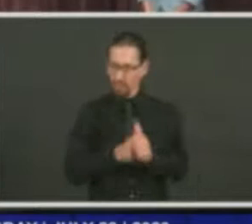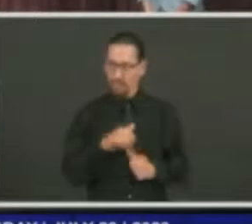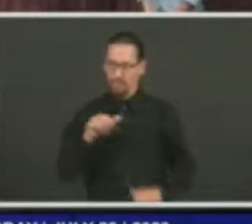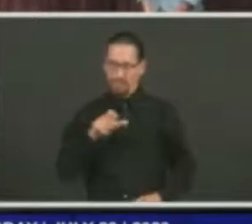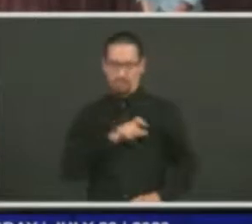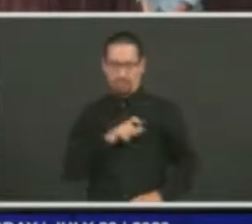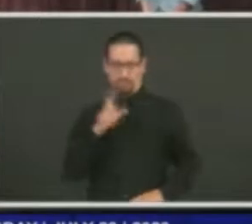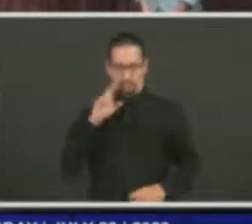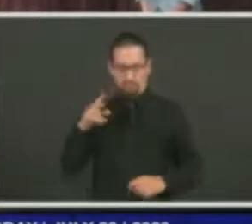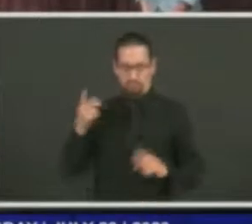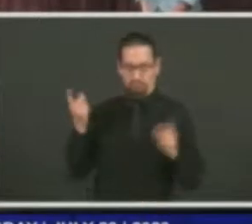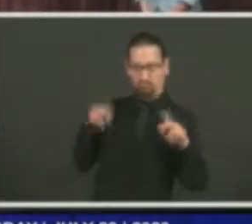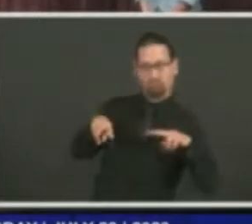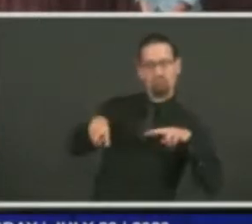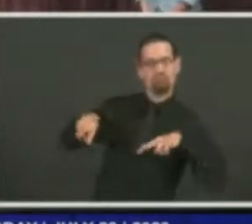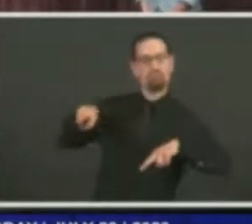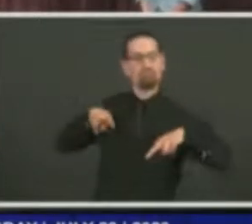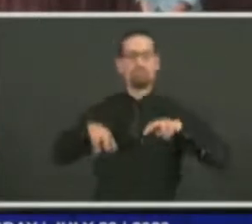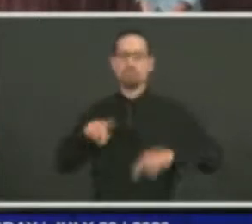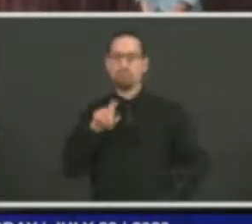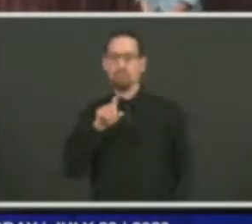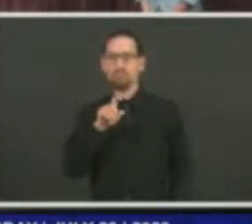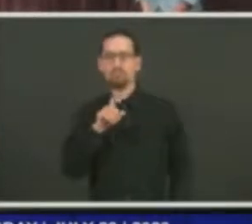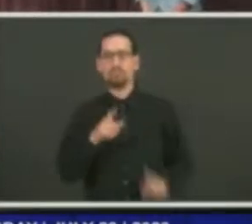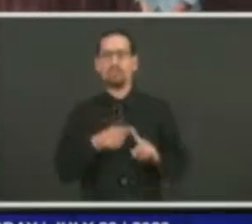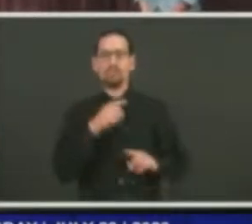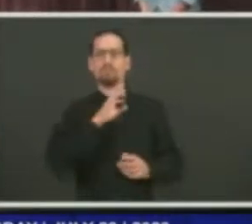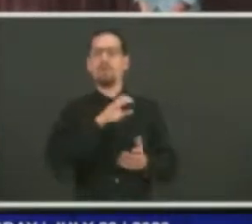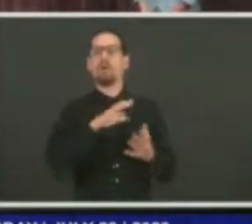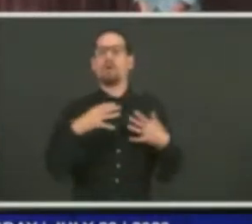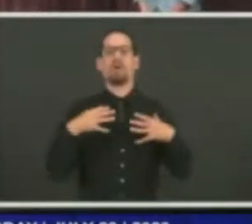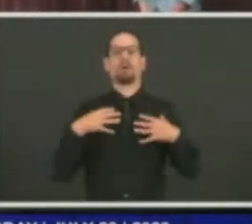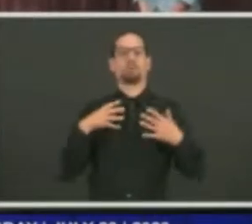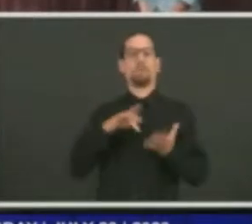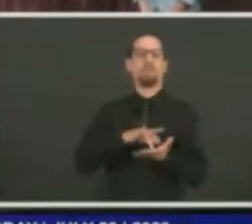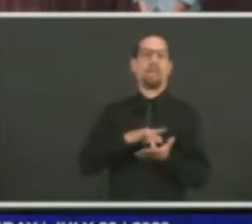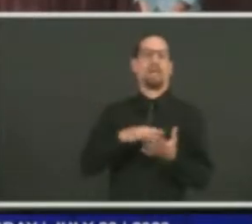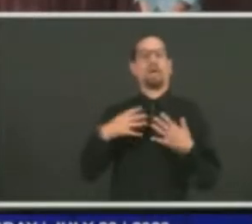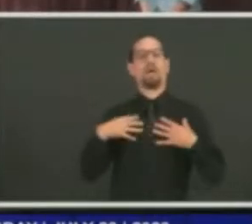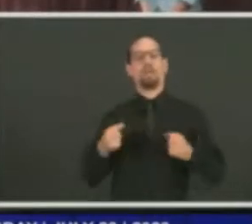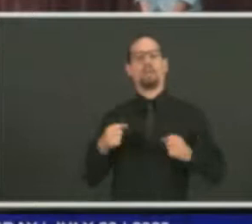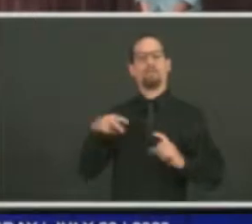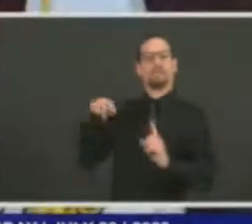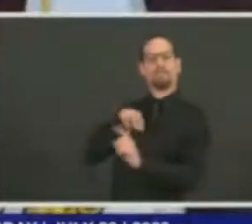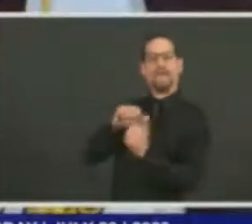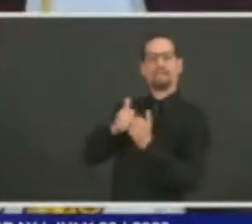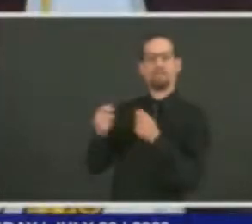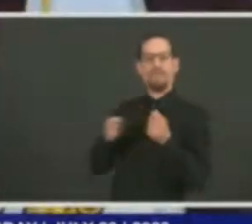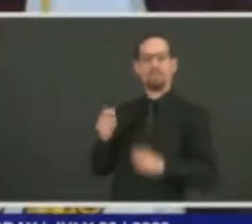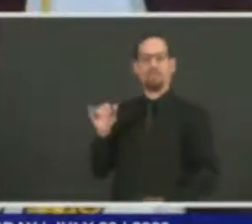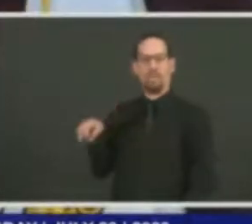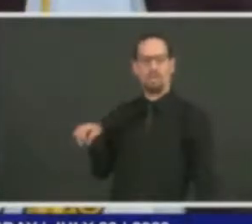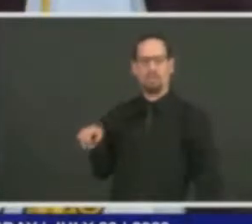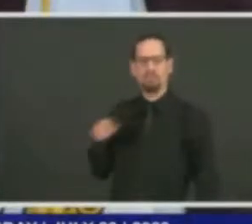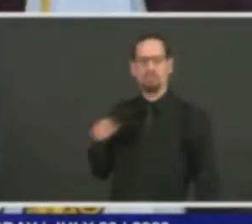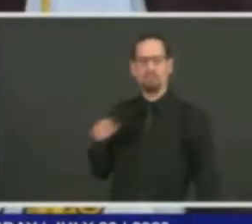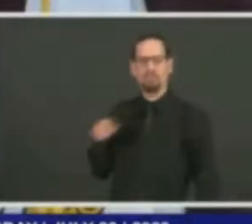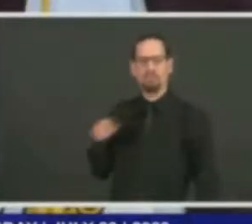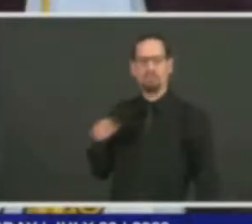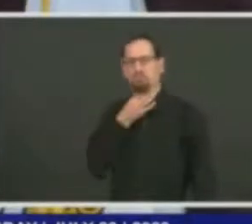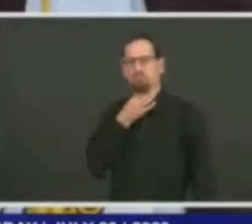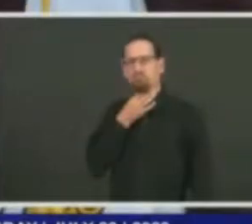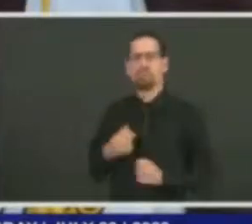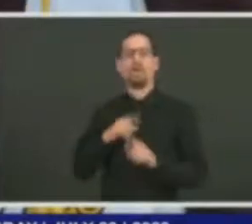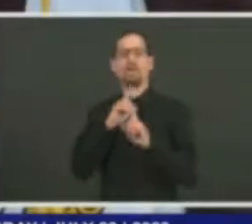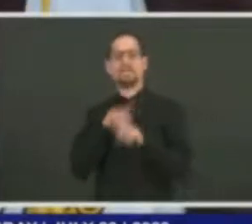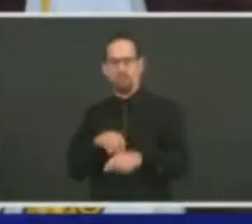are you, from a medical standpoint, sort of measuring how to handle an event of that nature? Our key focus is for people